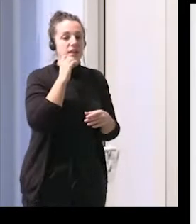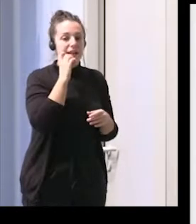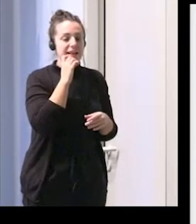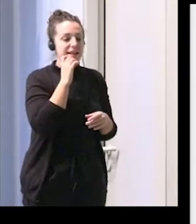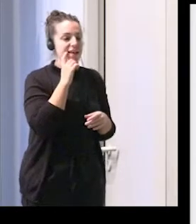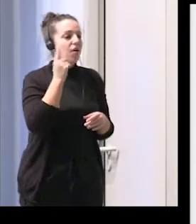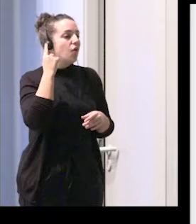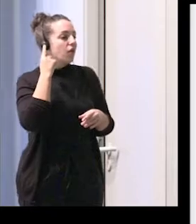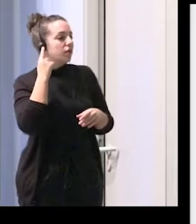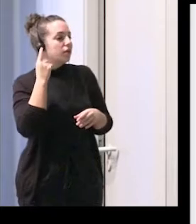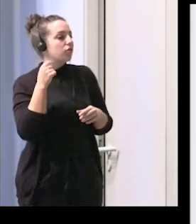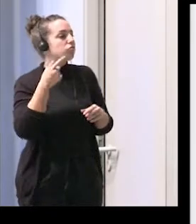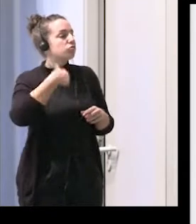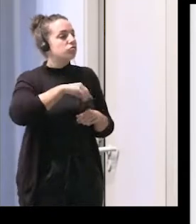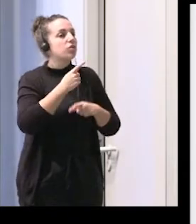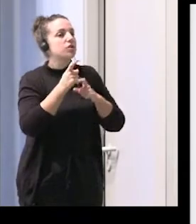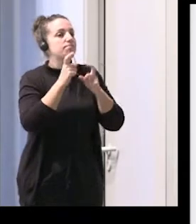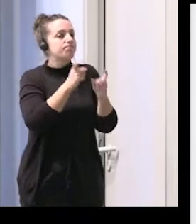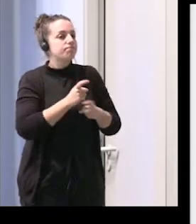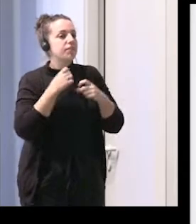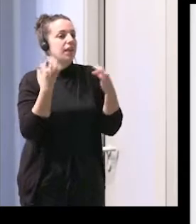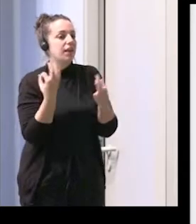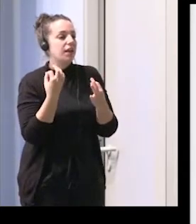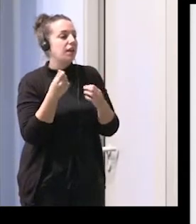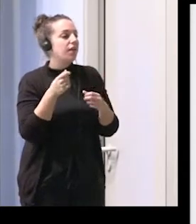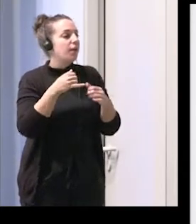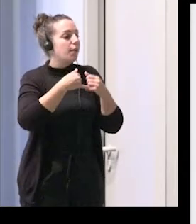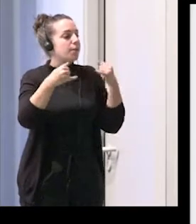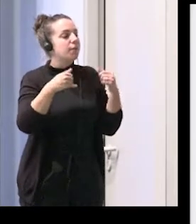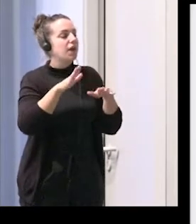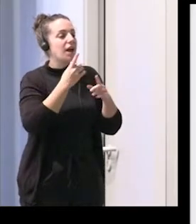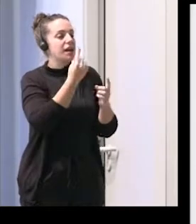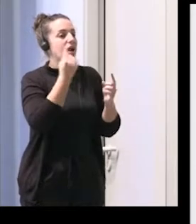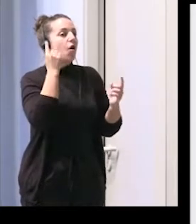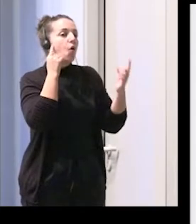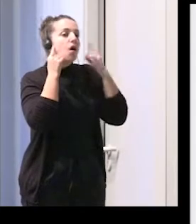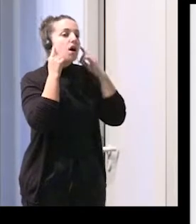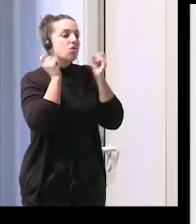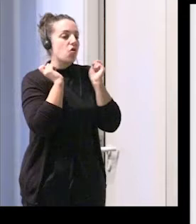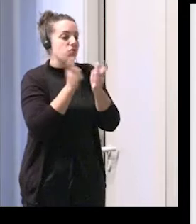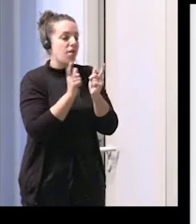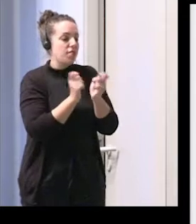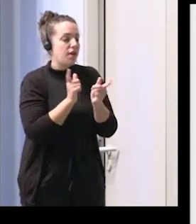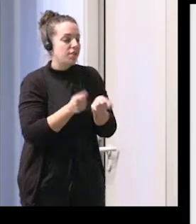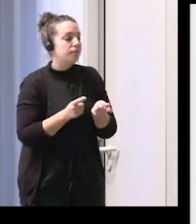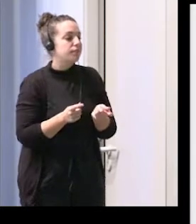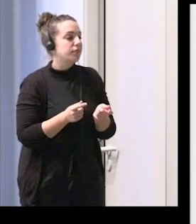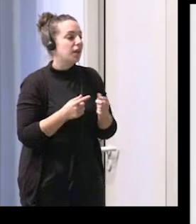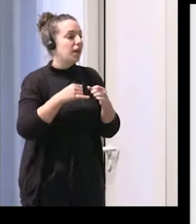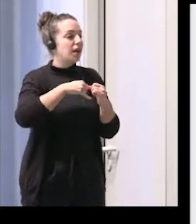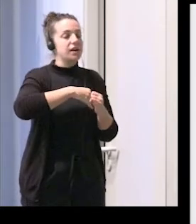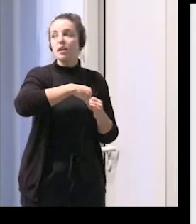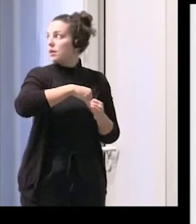we're trying to do is stimulate the pathways from each ear all the way from